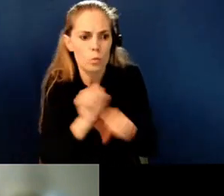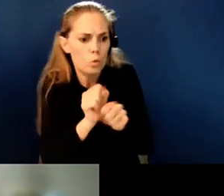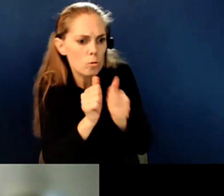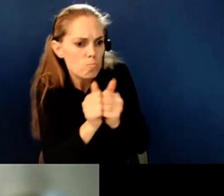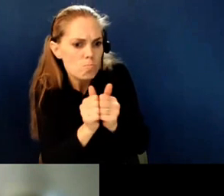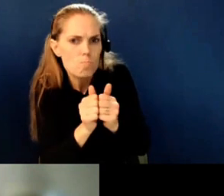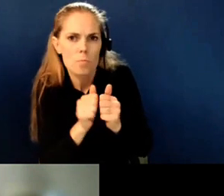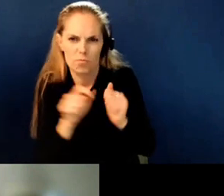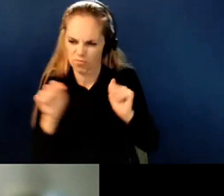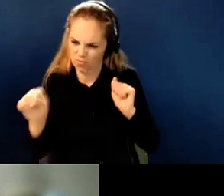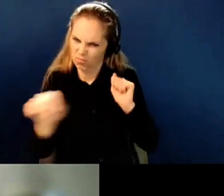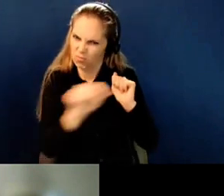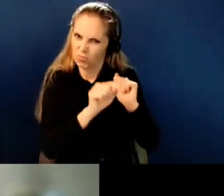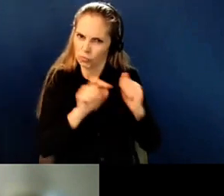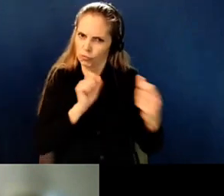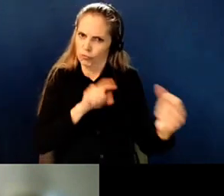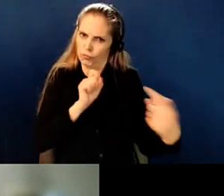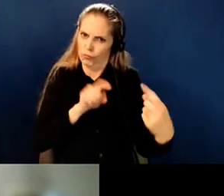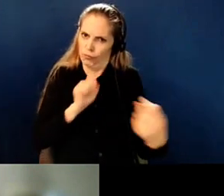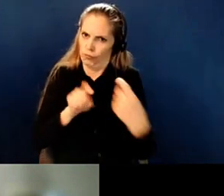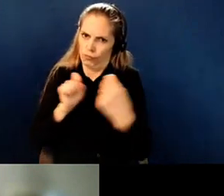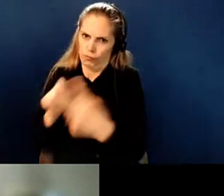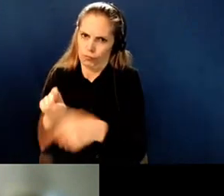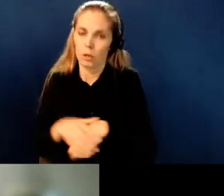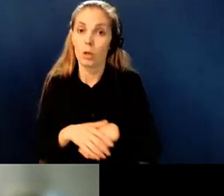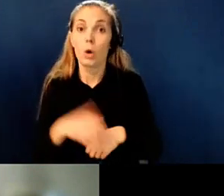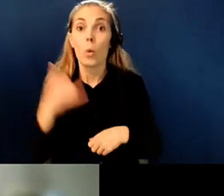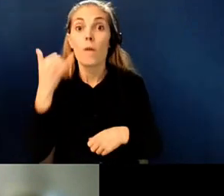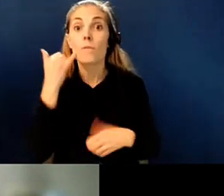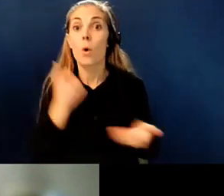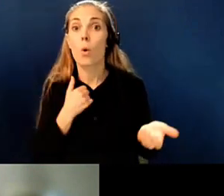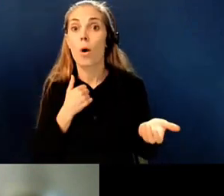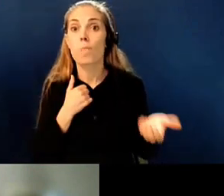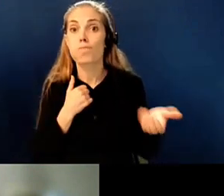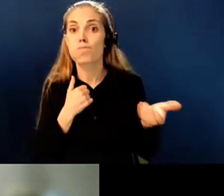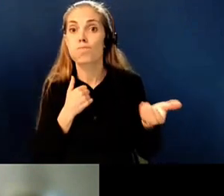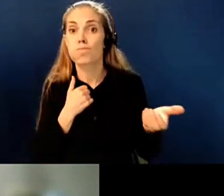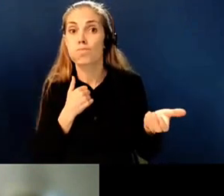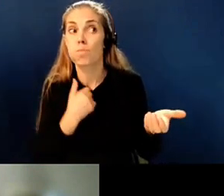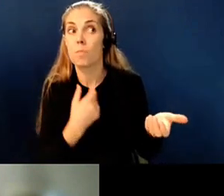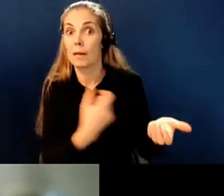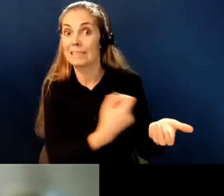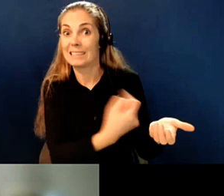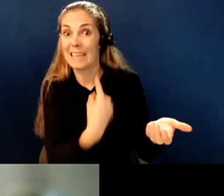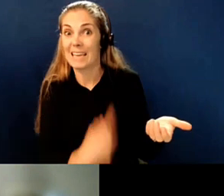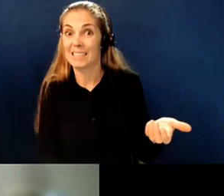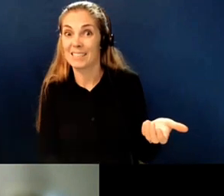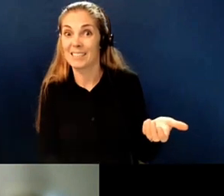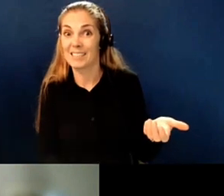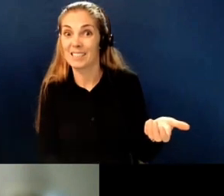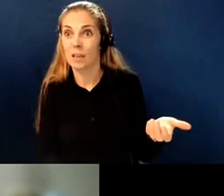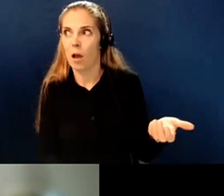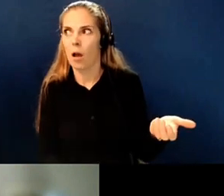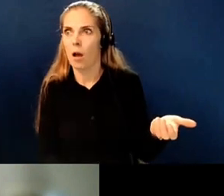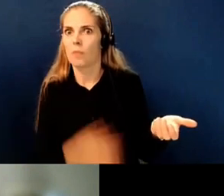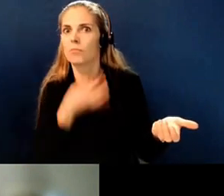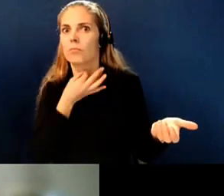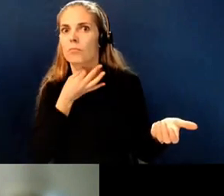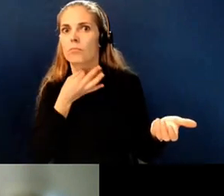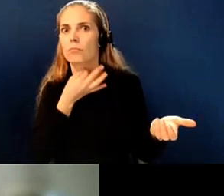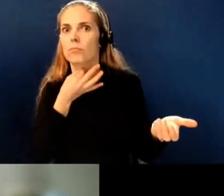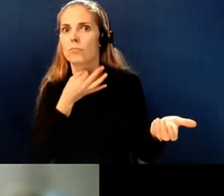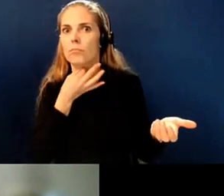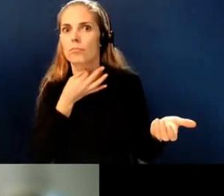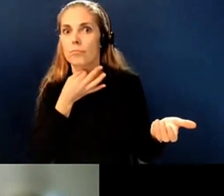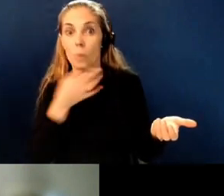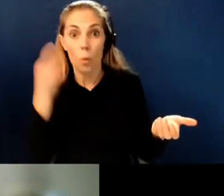message comes in via the text app on your phone and it gives you that signal, you're always really eager to open that because it's